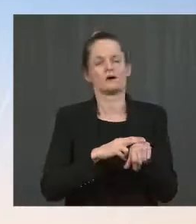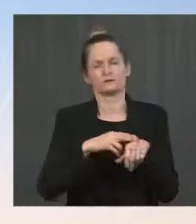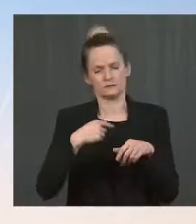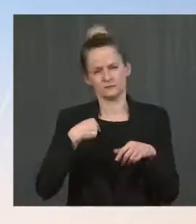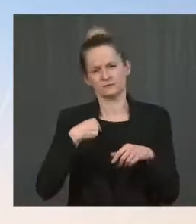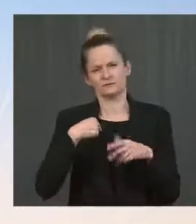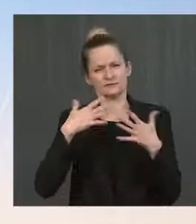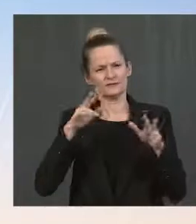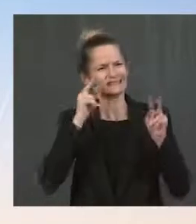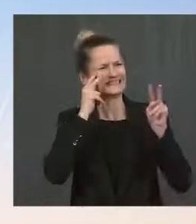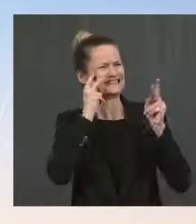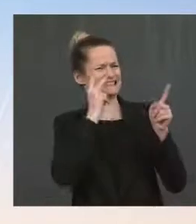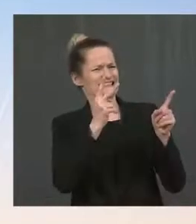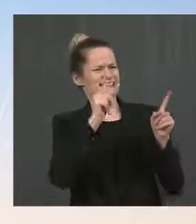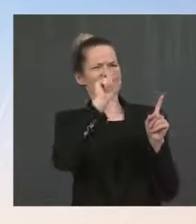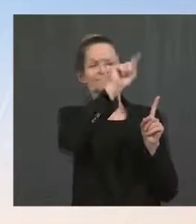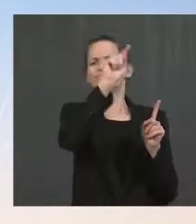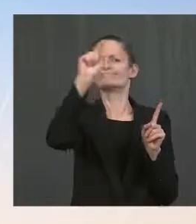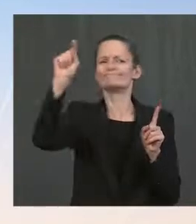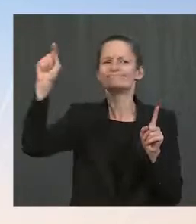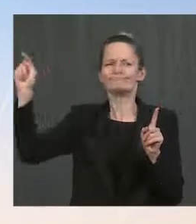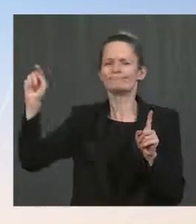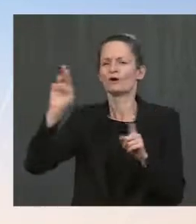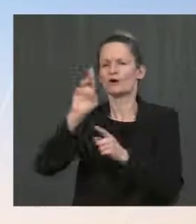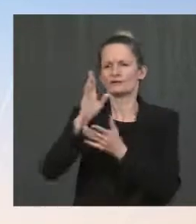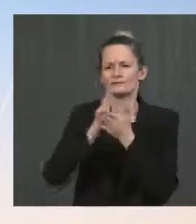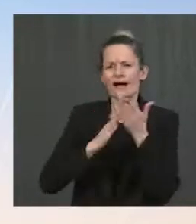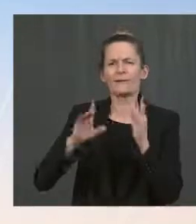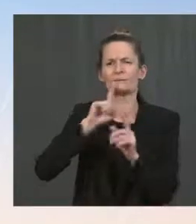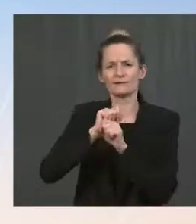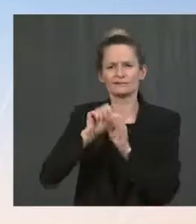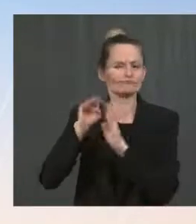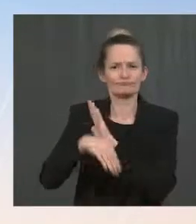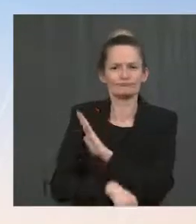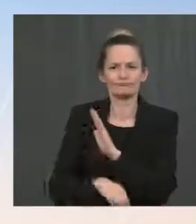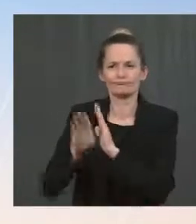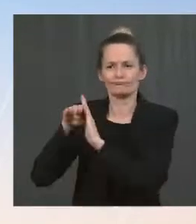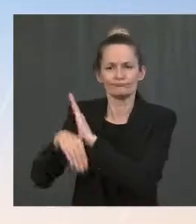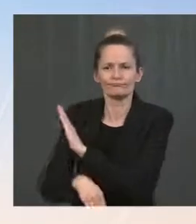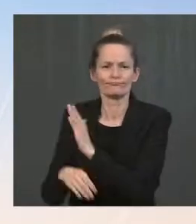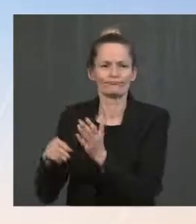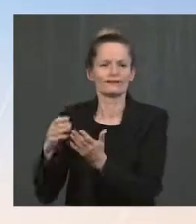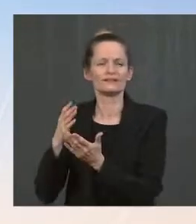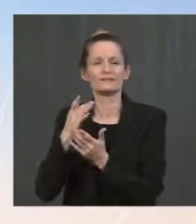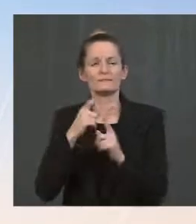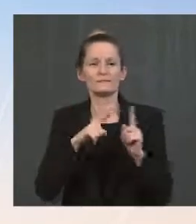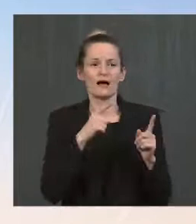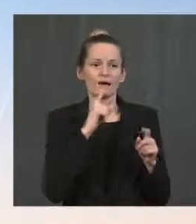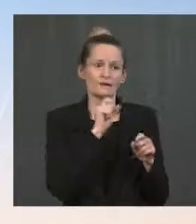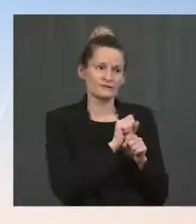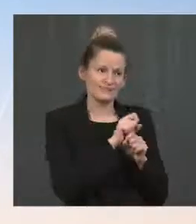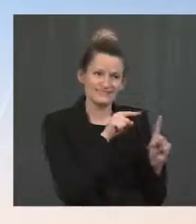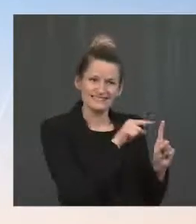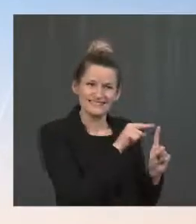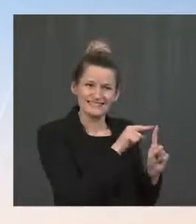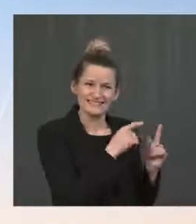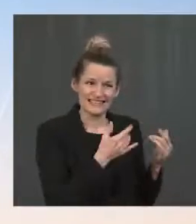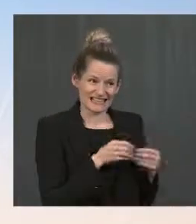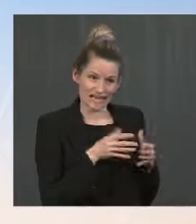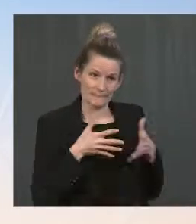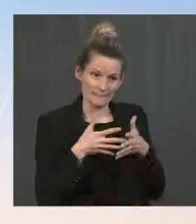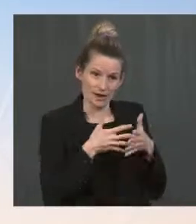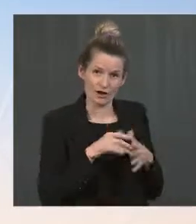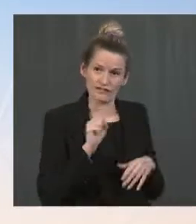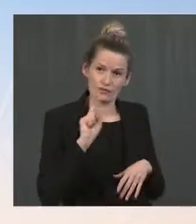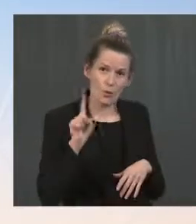now. The United States is the only developed country where GDP has already recovered to its pre-pandemic level. That's happened